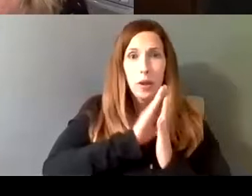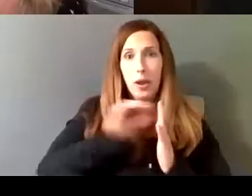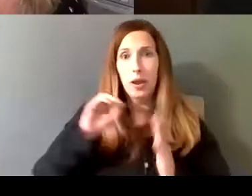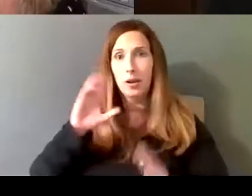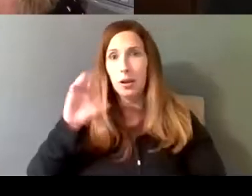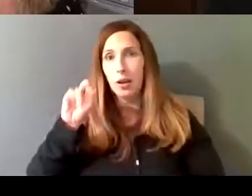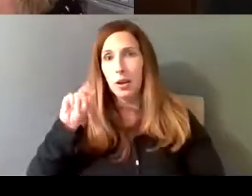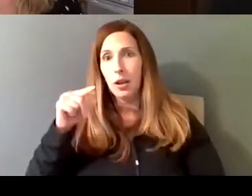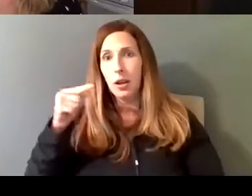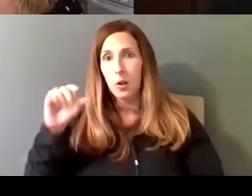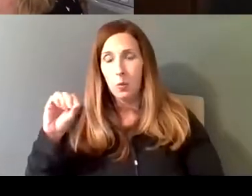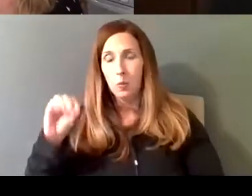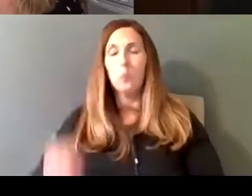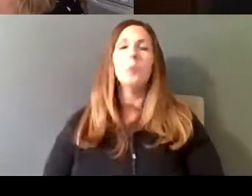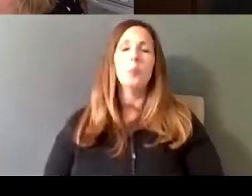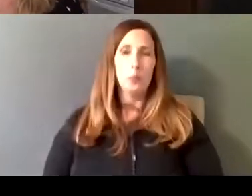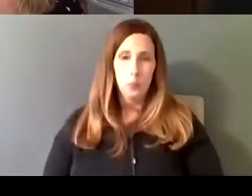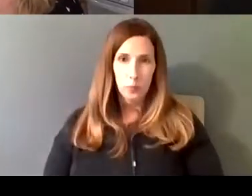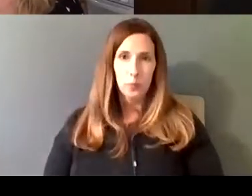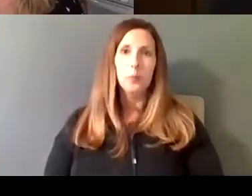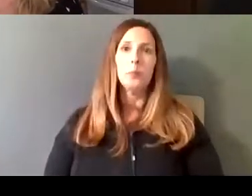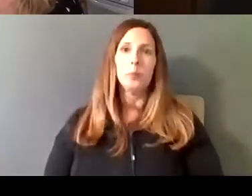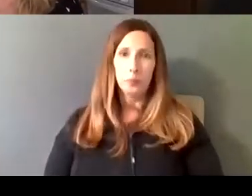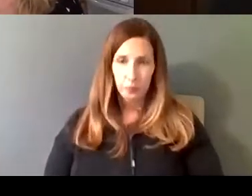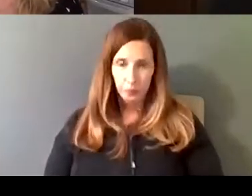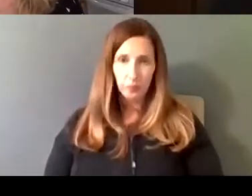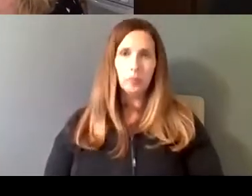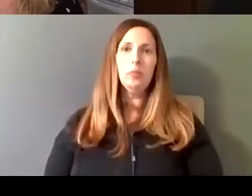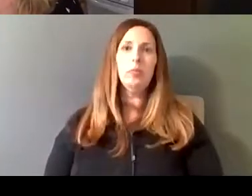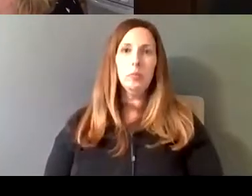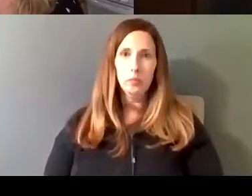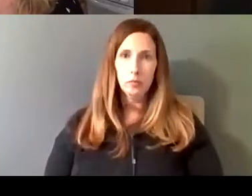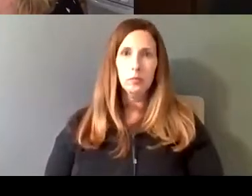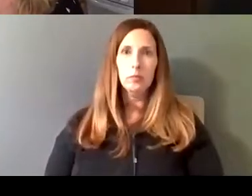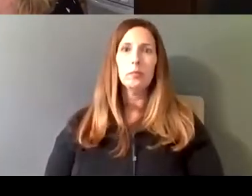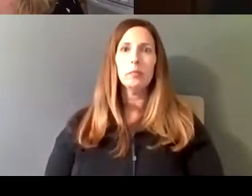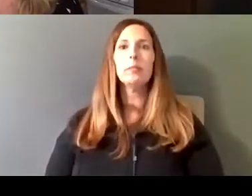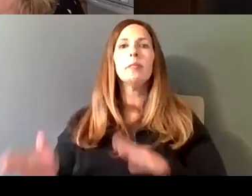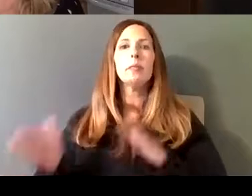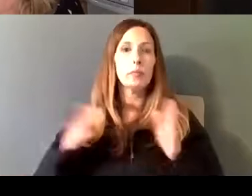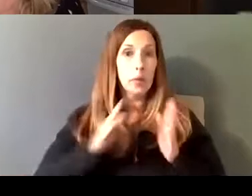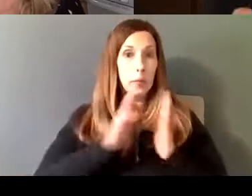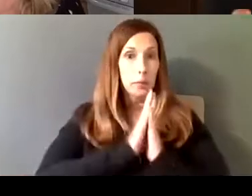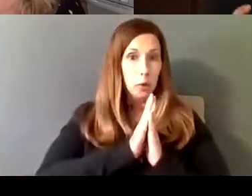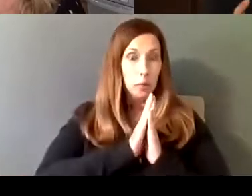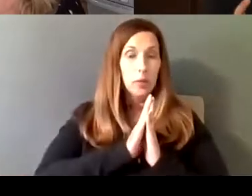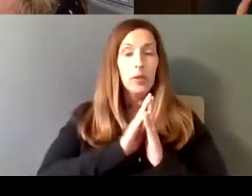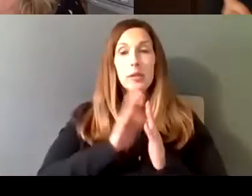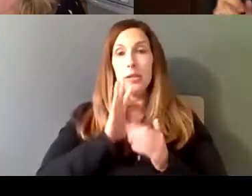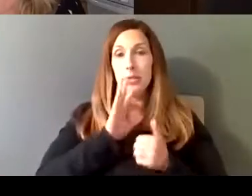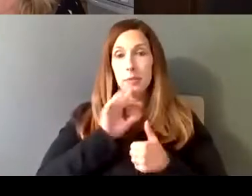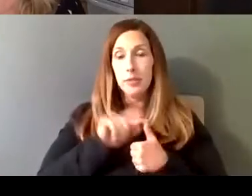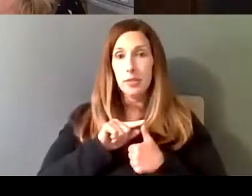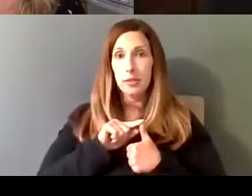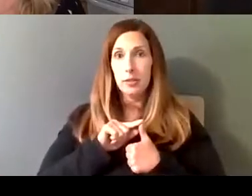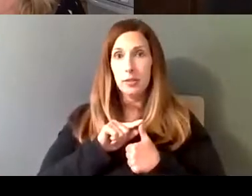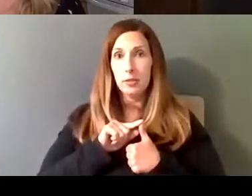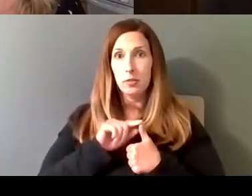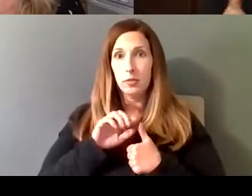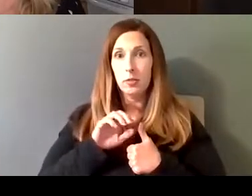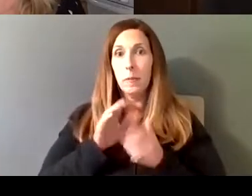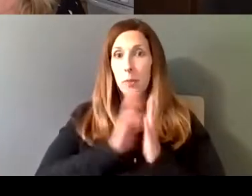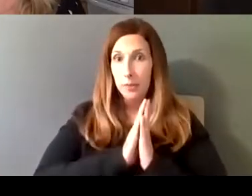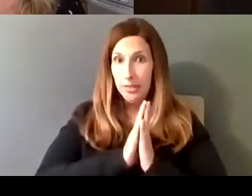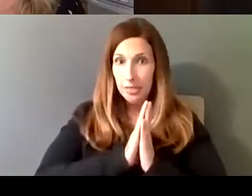so in terms of people from the, people from Burma, they might speak